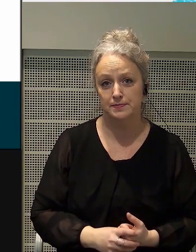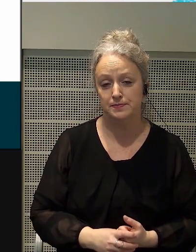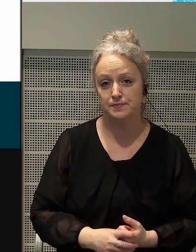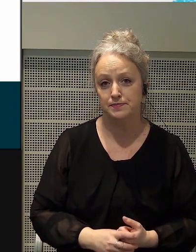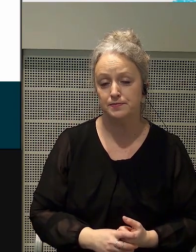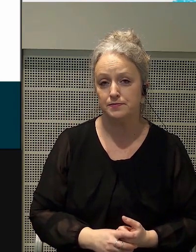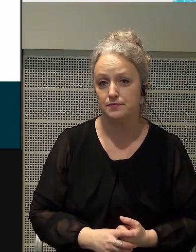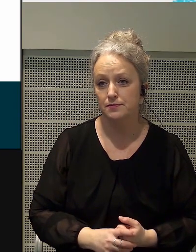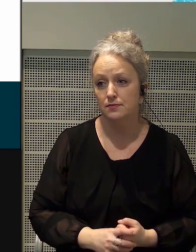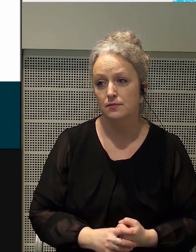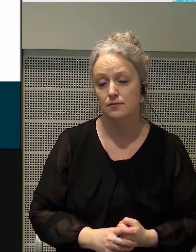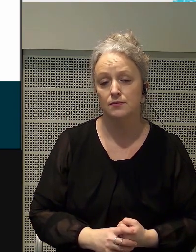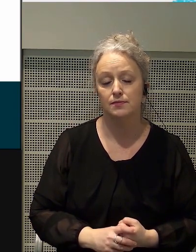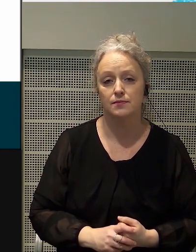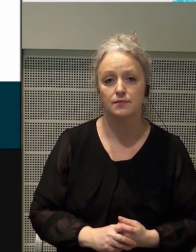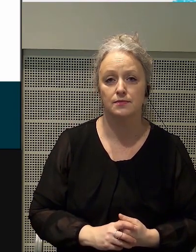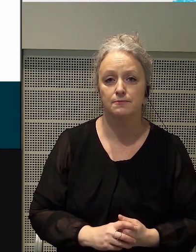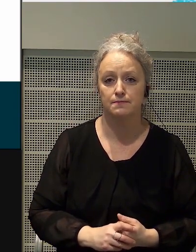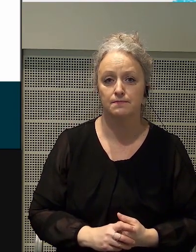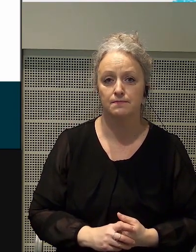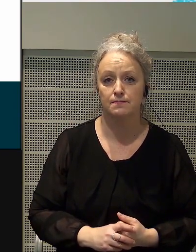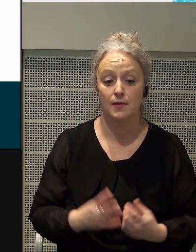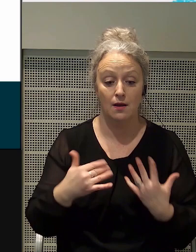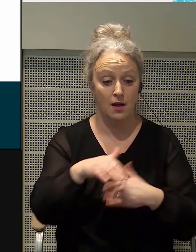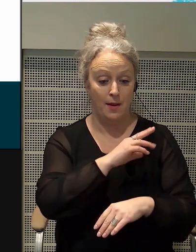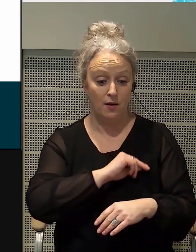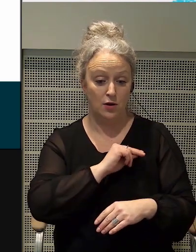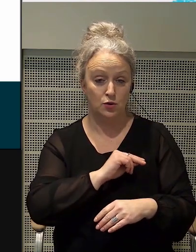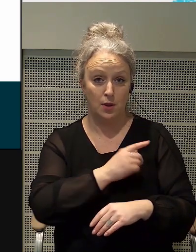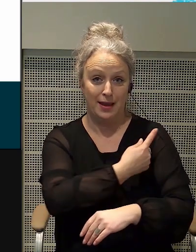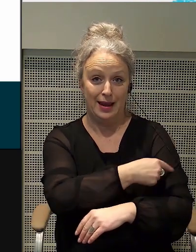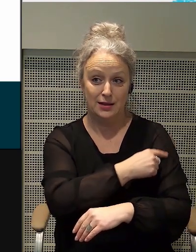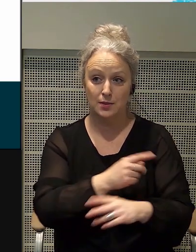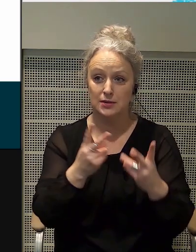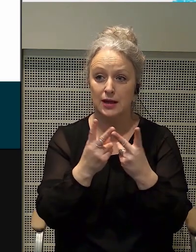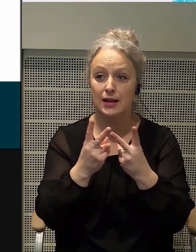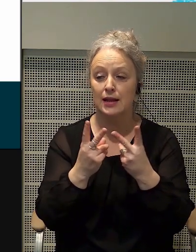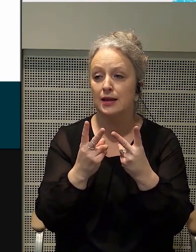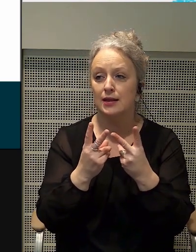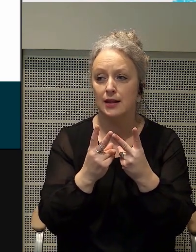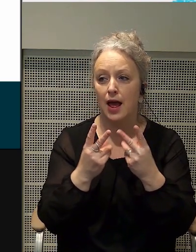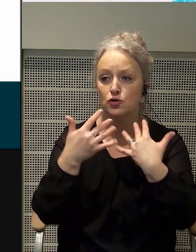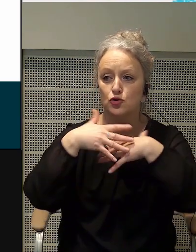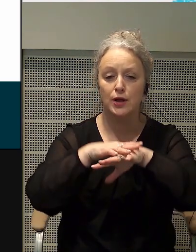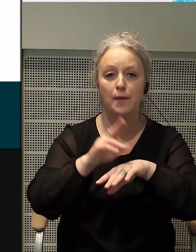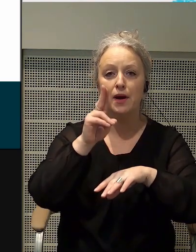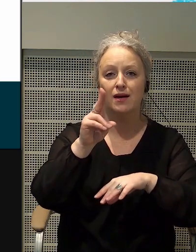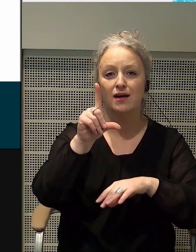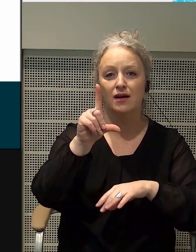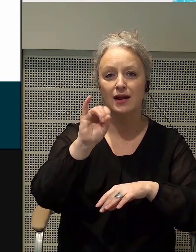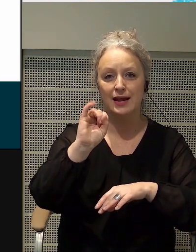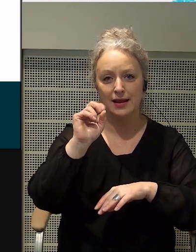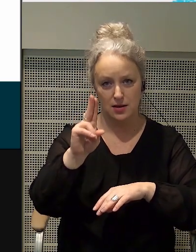In our clinic, we have the CLIC system, where it's a database, it's a web-accessible system where patients, before they come to the